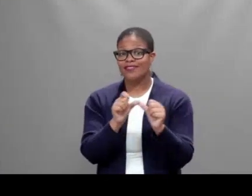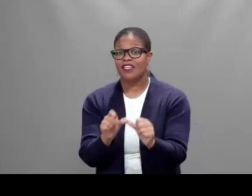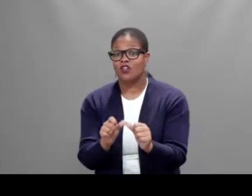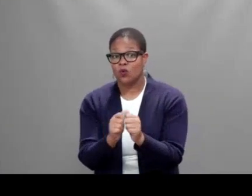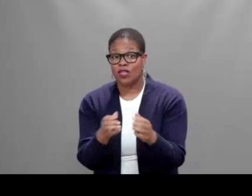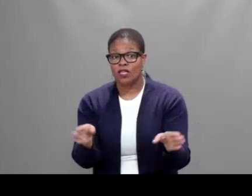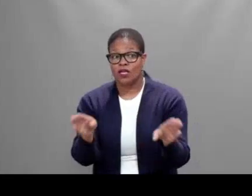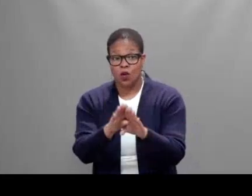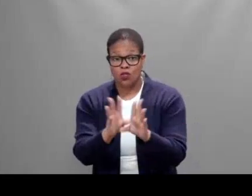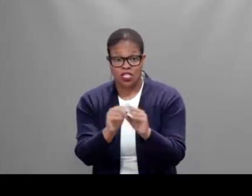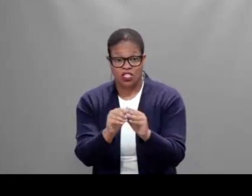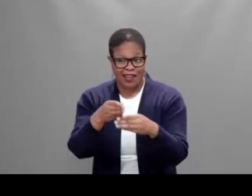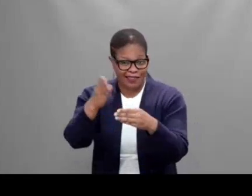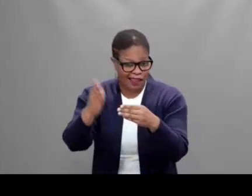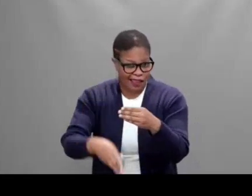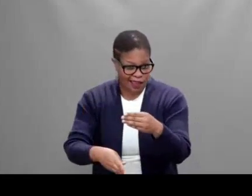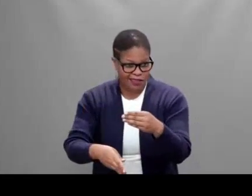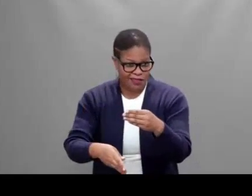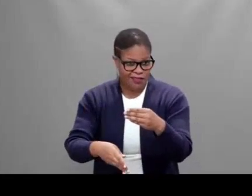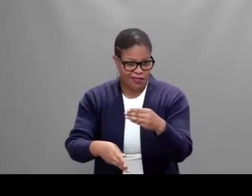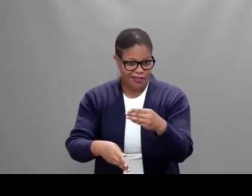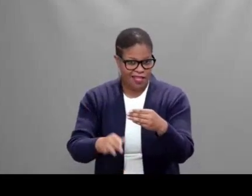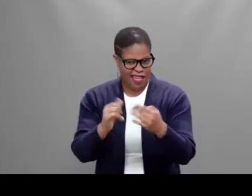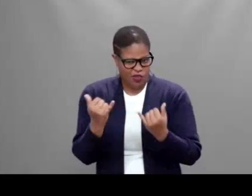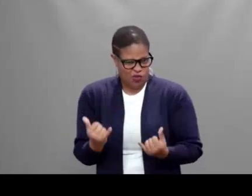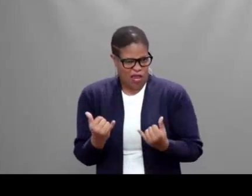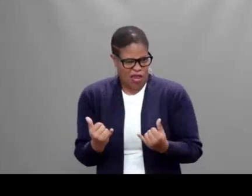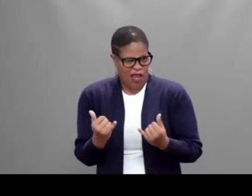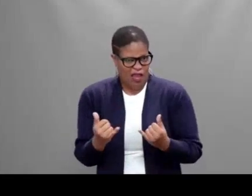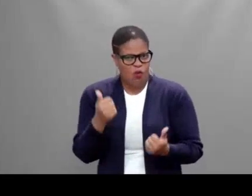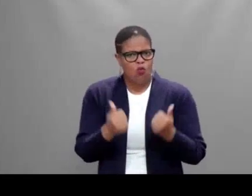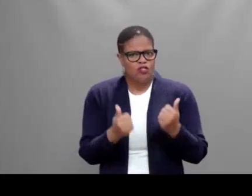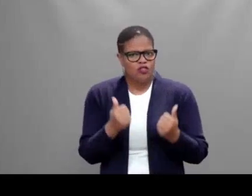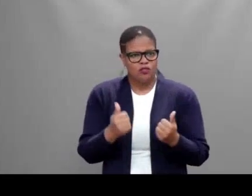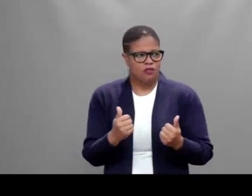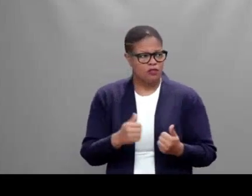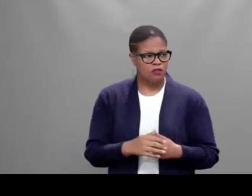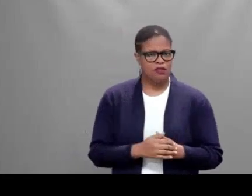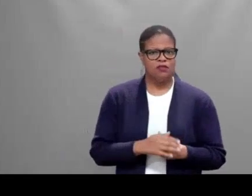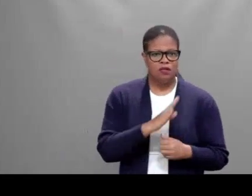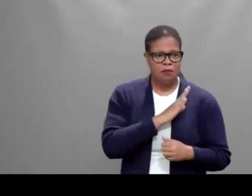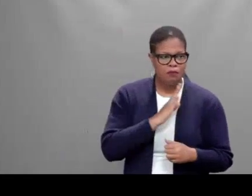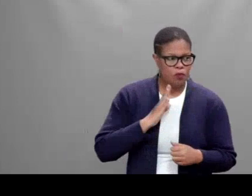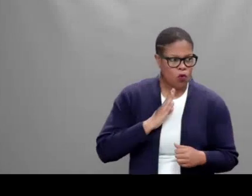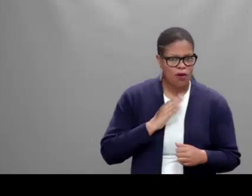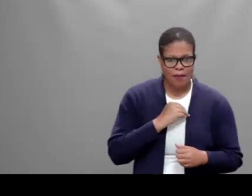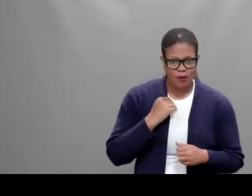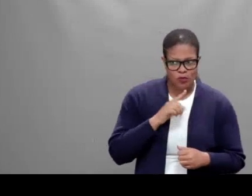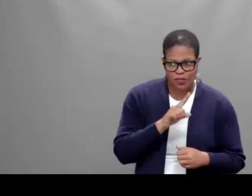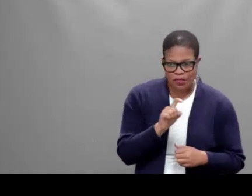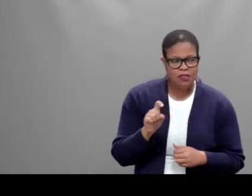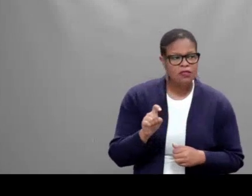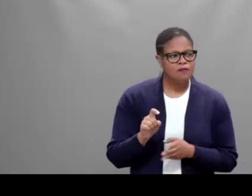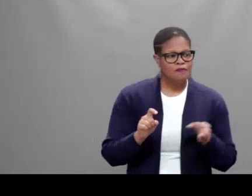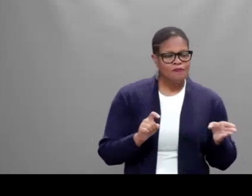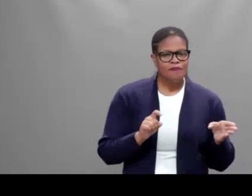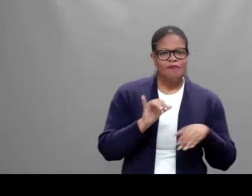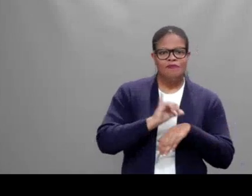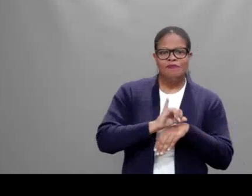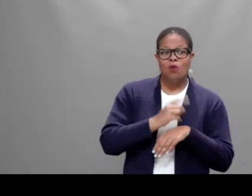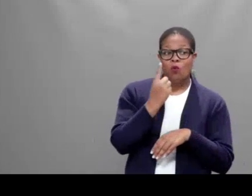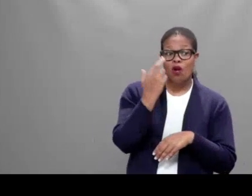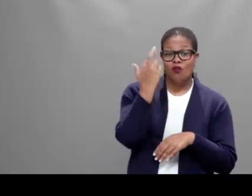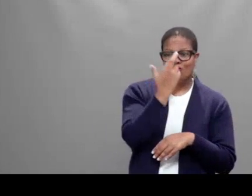session at the end of the meeting as we would do today? That's for the board members to discuss. And one of the reasons that